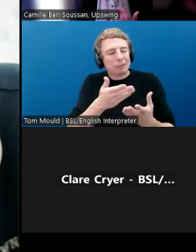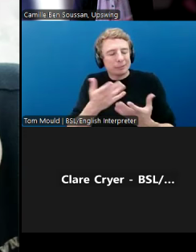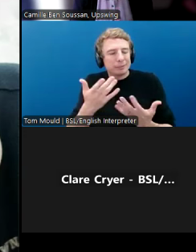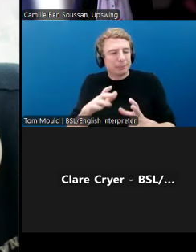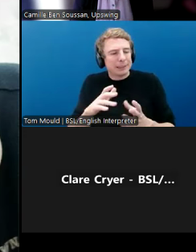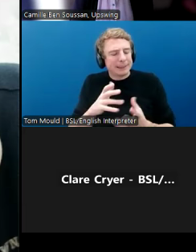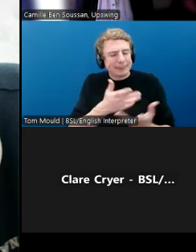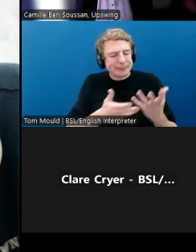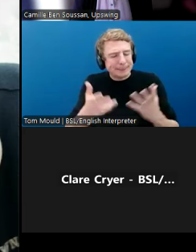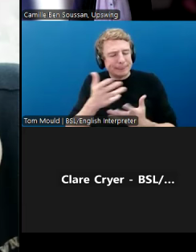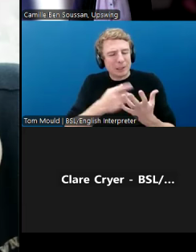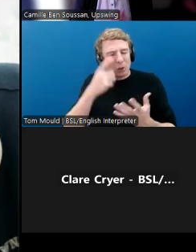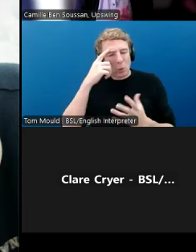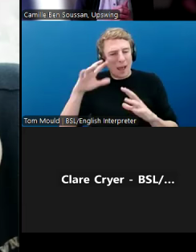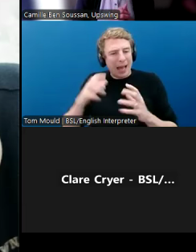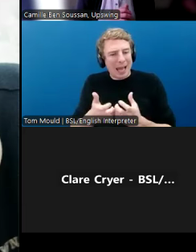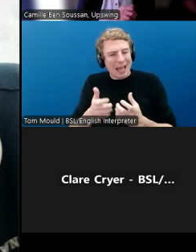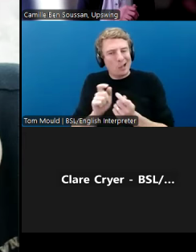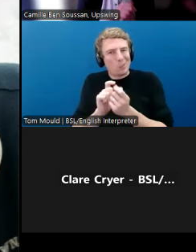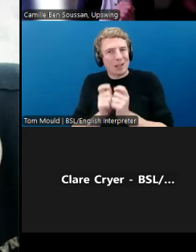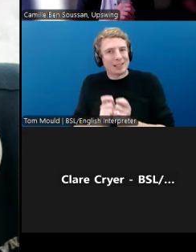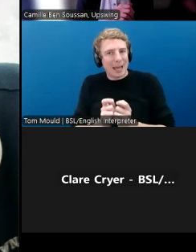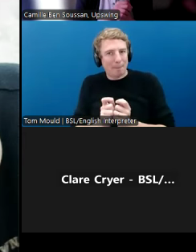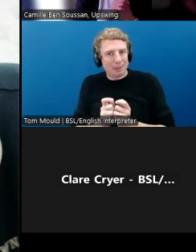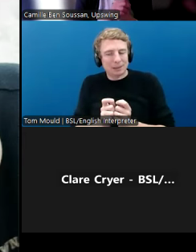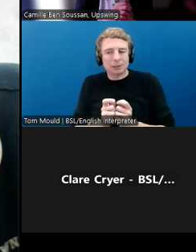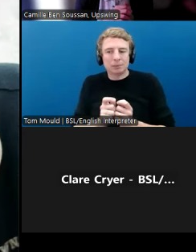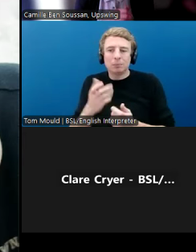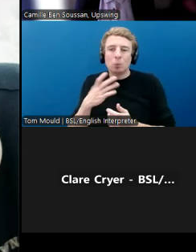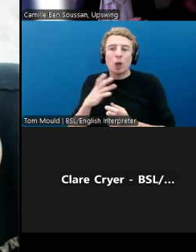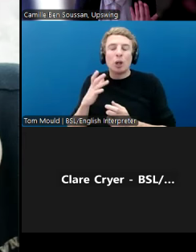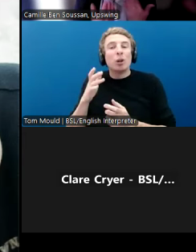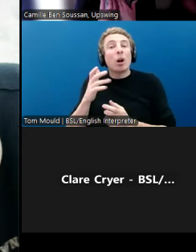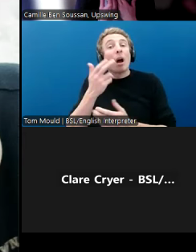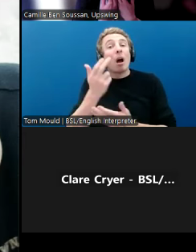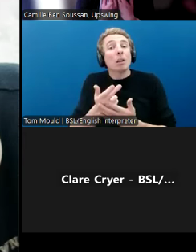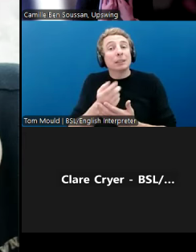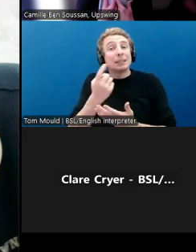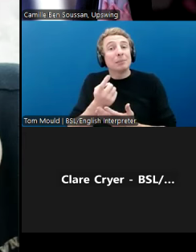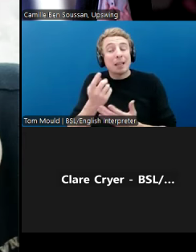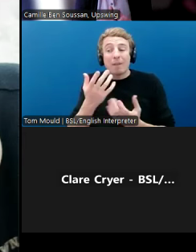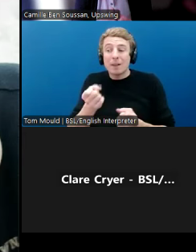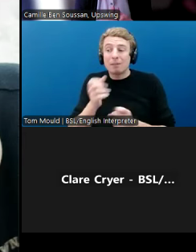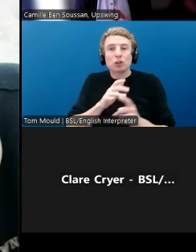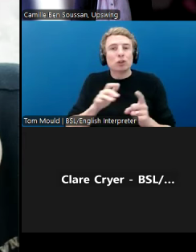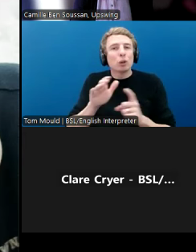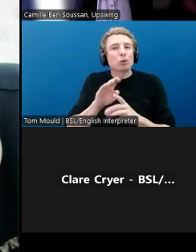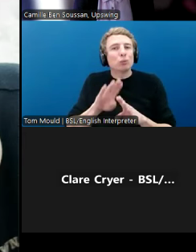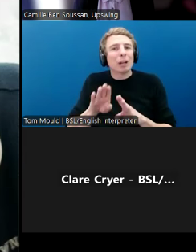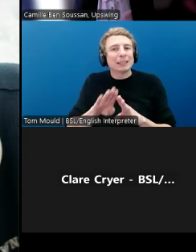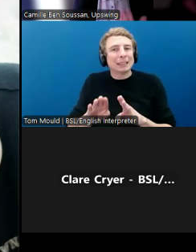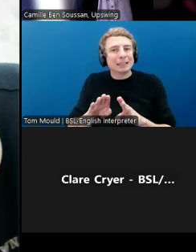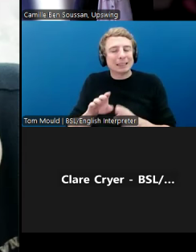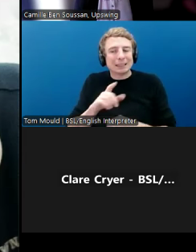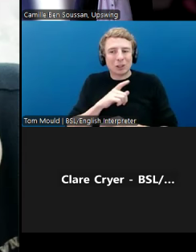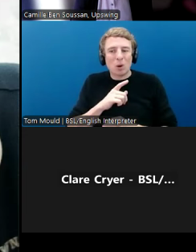to adapt them. We also wanted to work with artists who had social practice experience, because that's not what we do usually, our upswing.